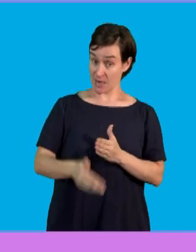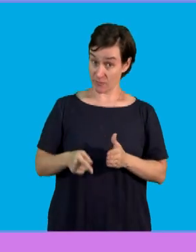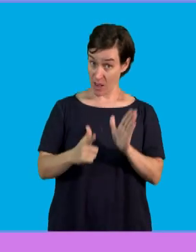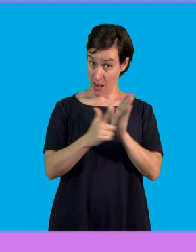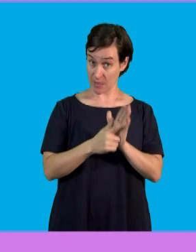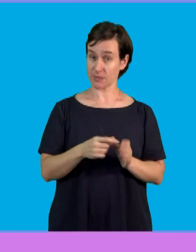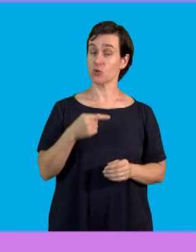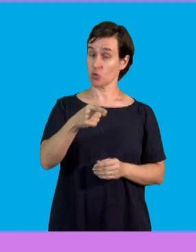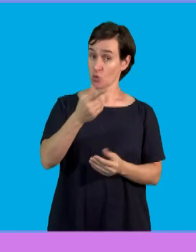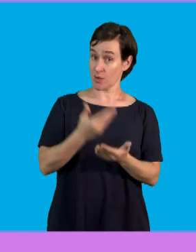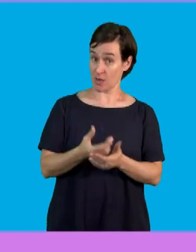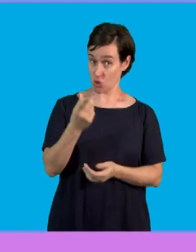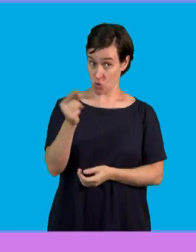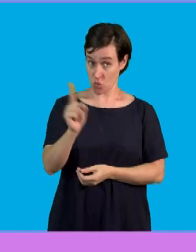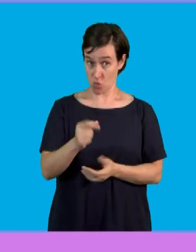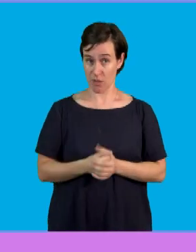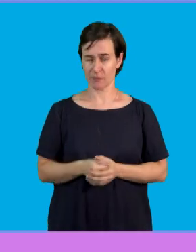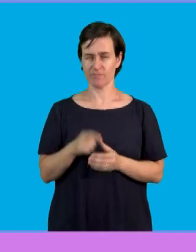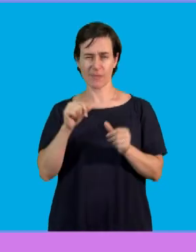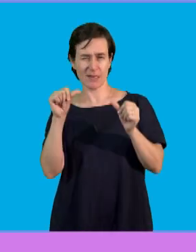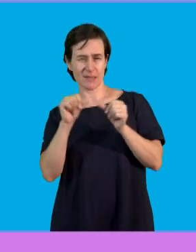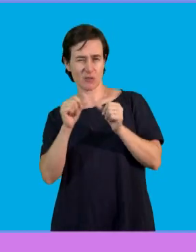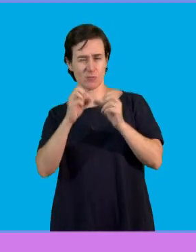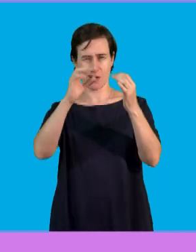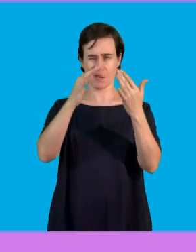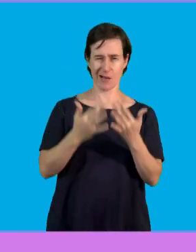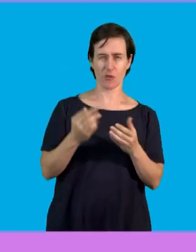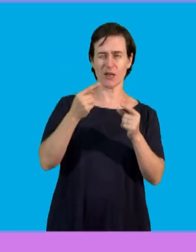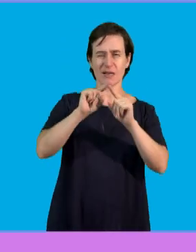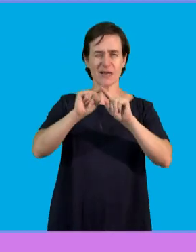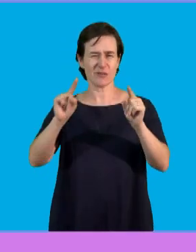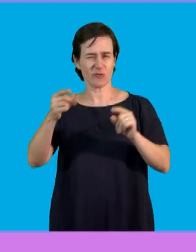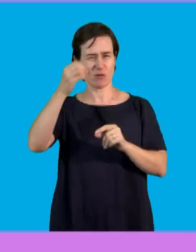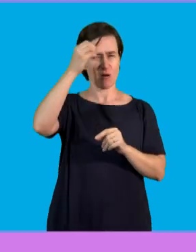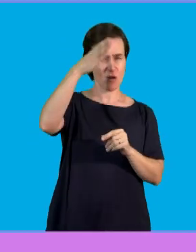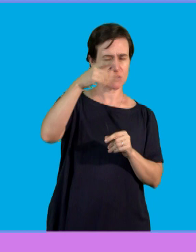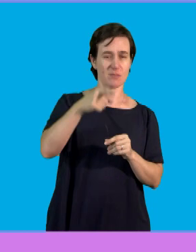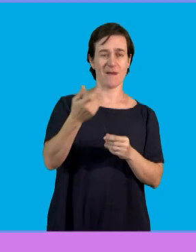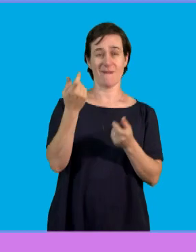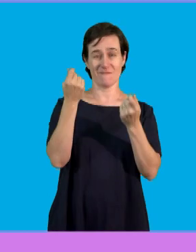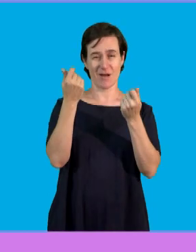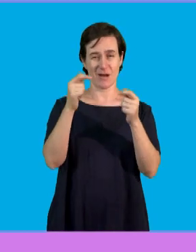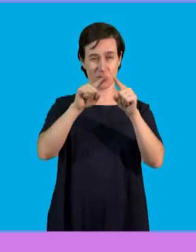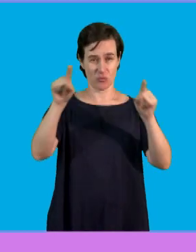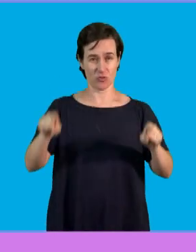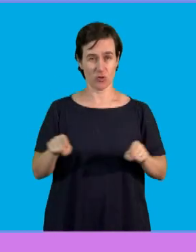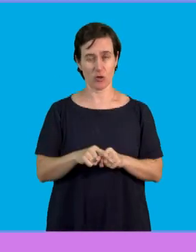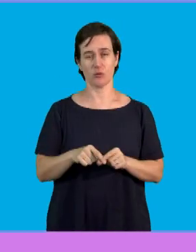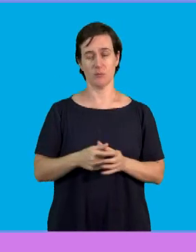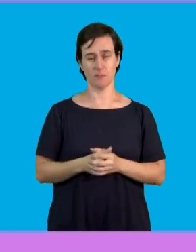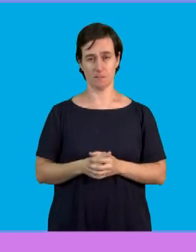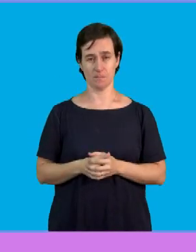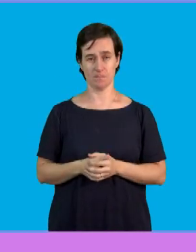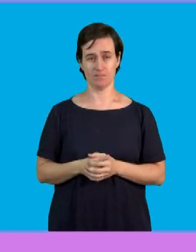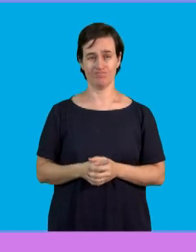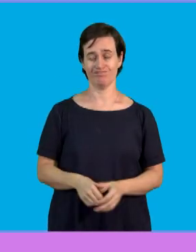By the end of this lesson, you should be able to determine and calculate different concepts in the financial document using